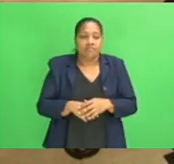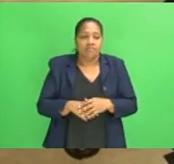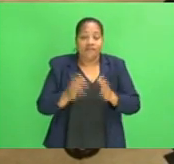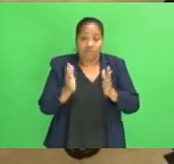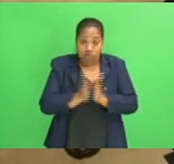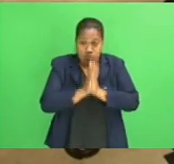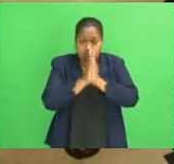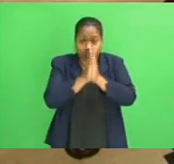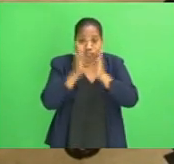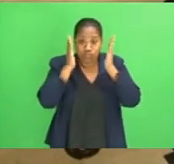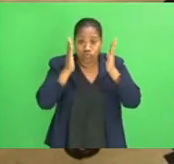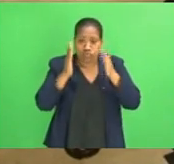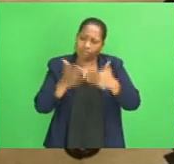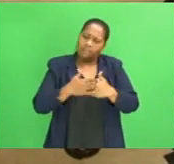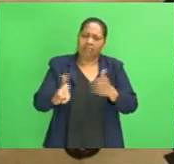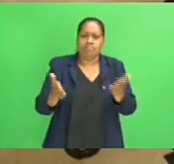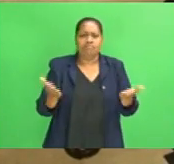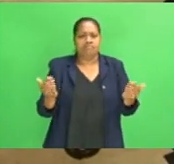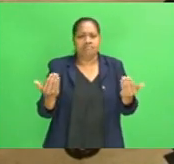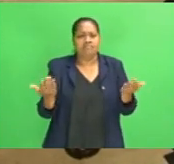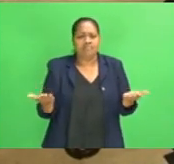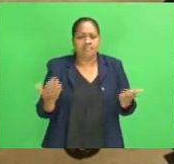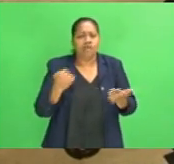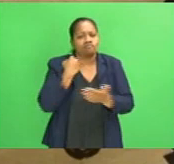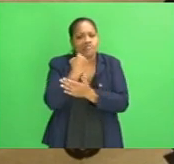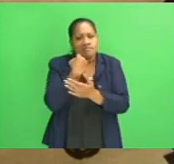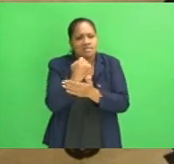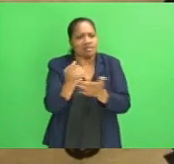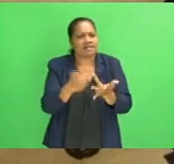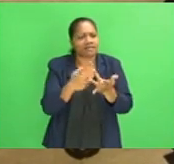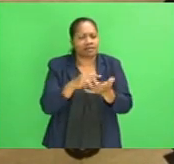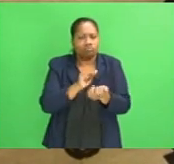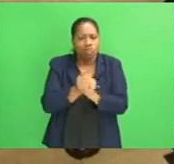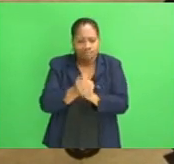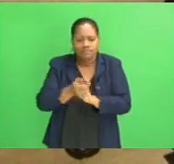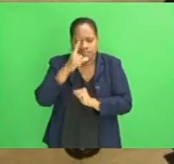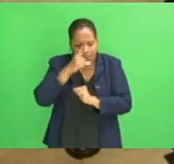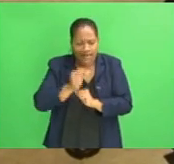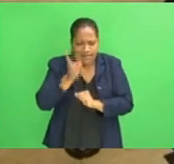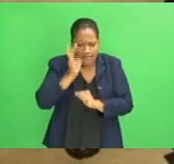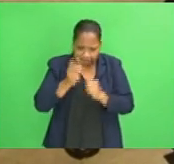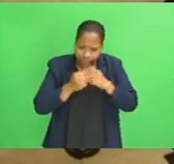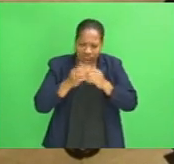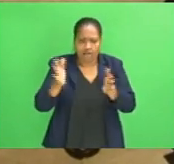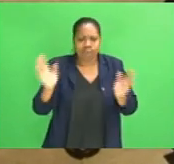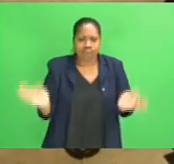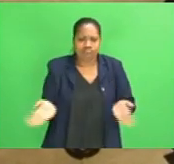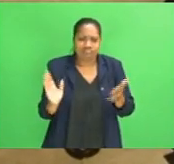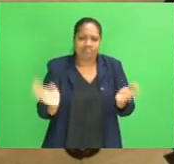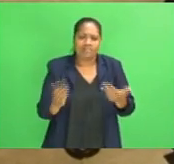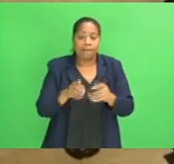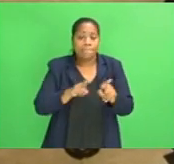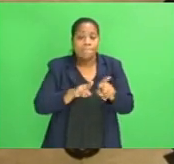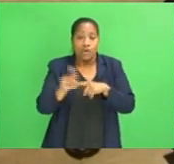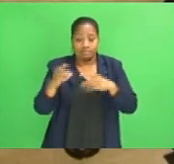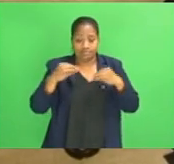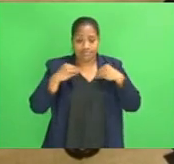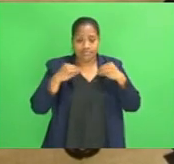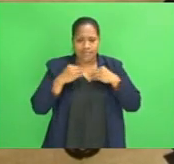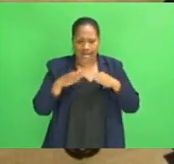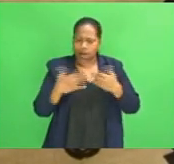worshippers. Rugby and other sports can be played again. Most businesses can